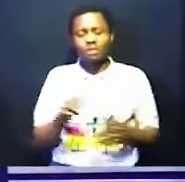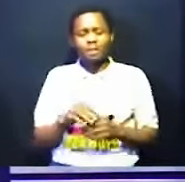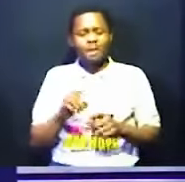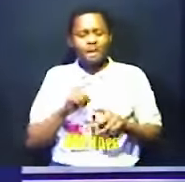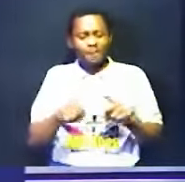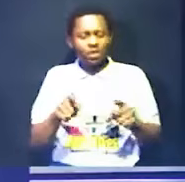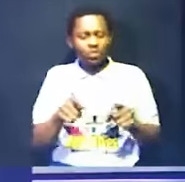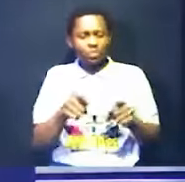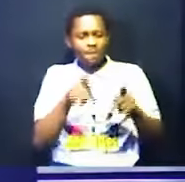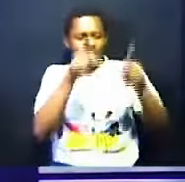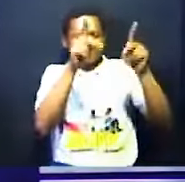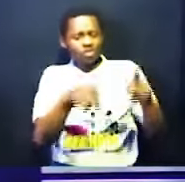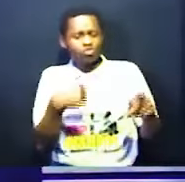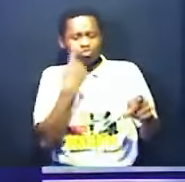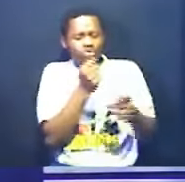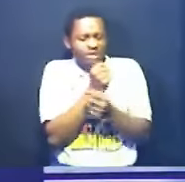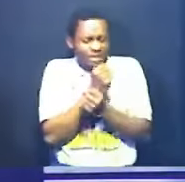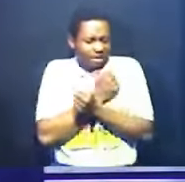odo no no